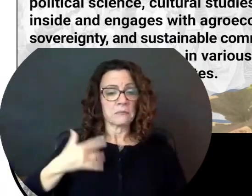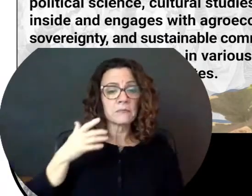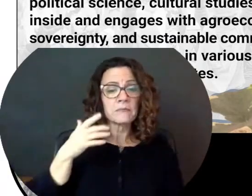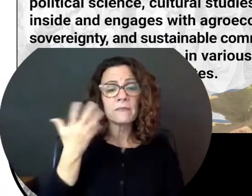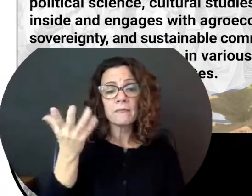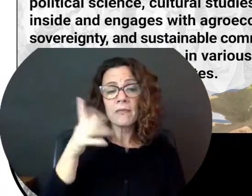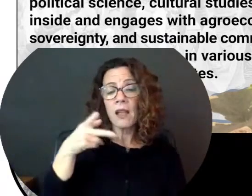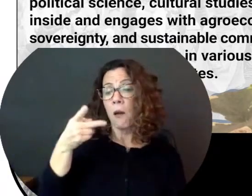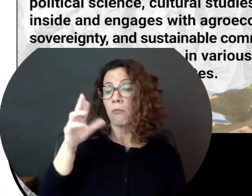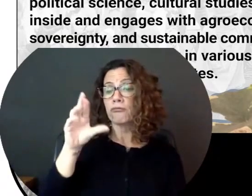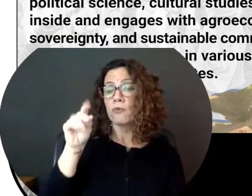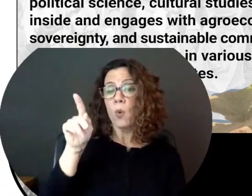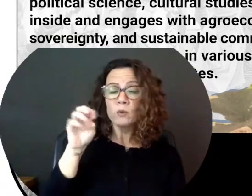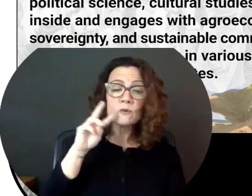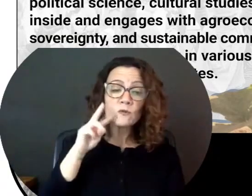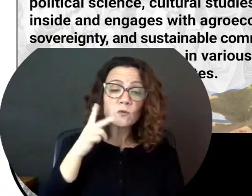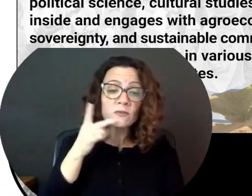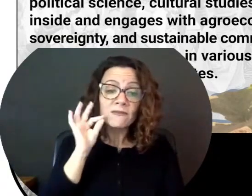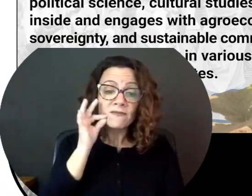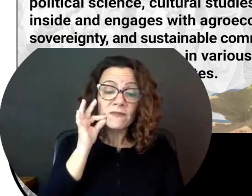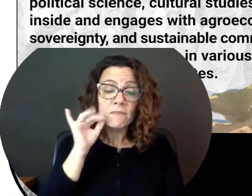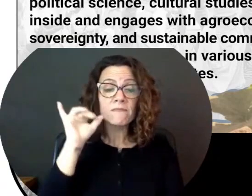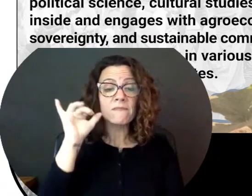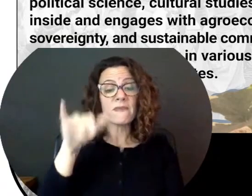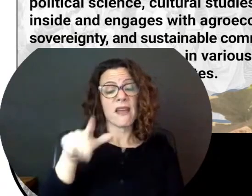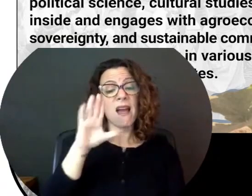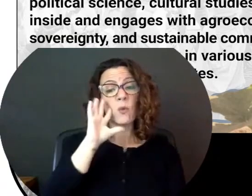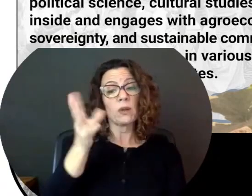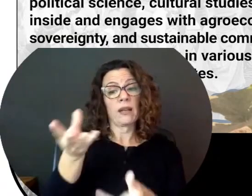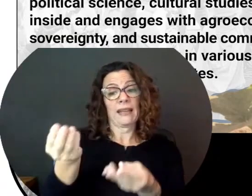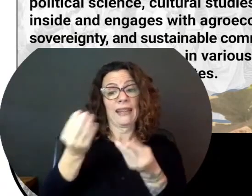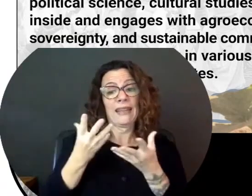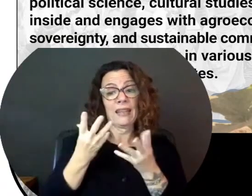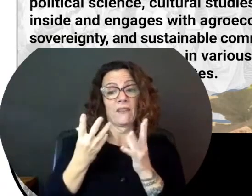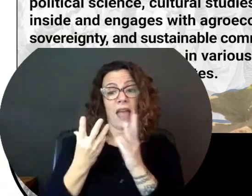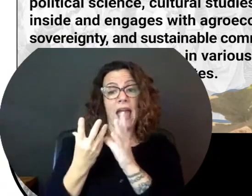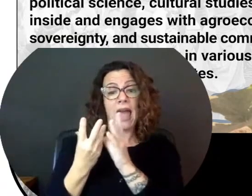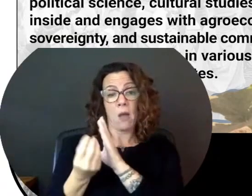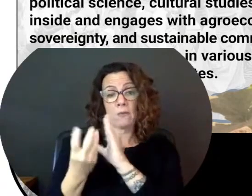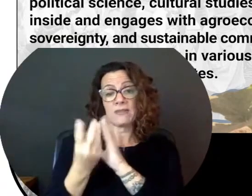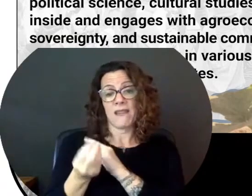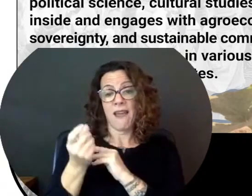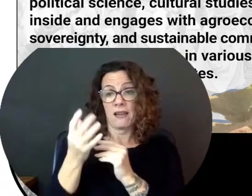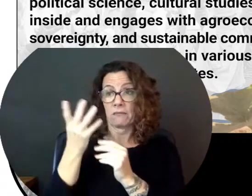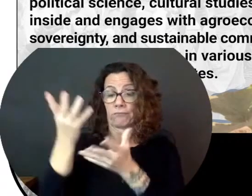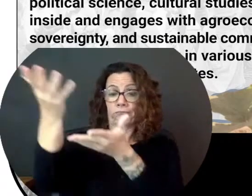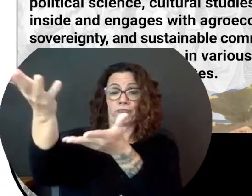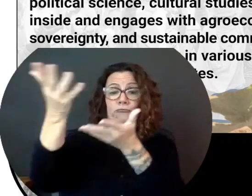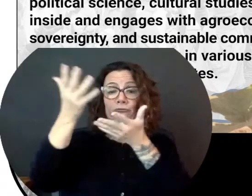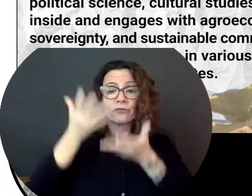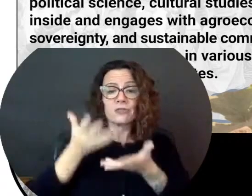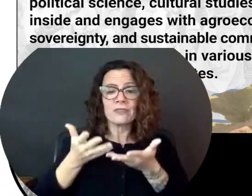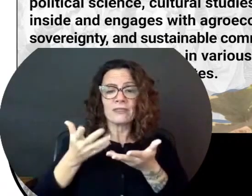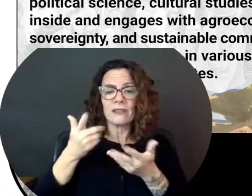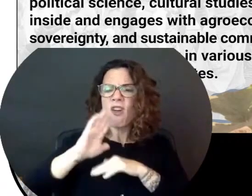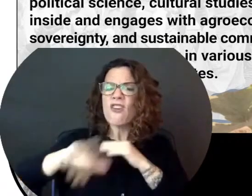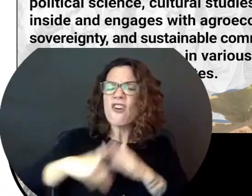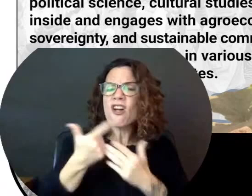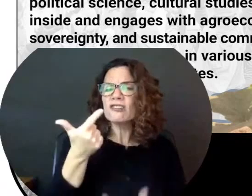with mostly or all GMO produce or just undesirable celery,